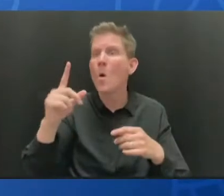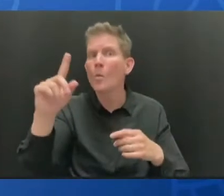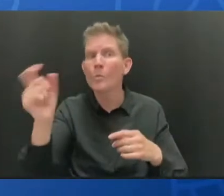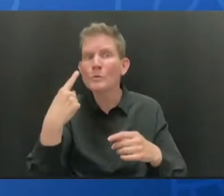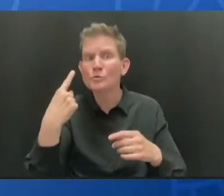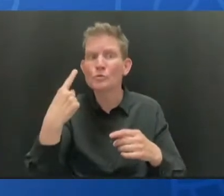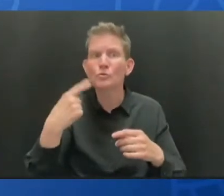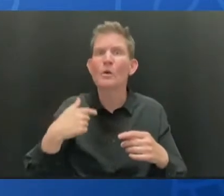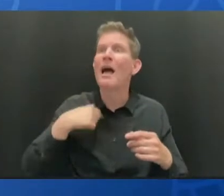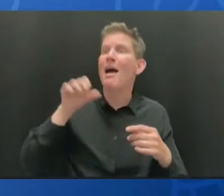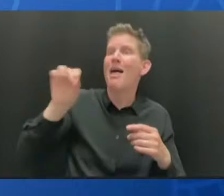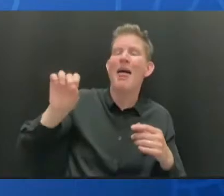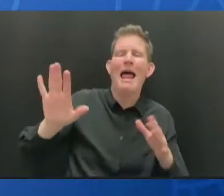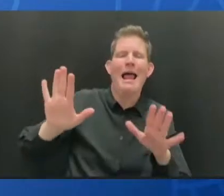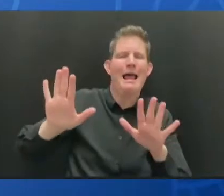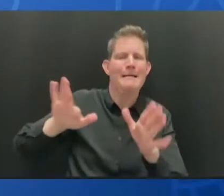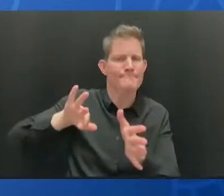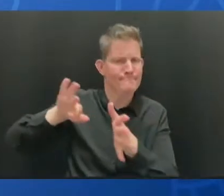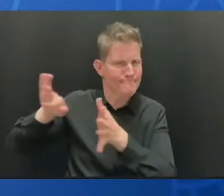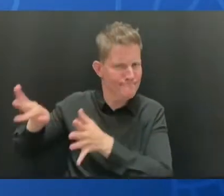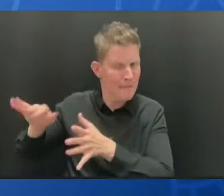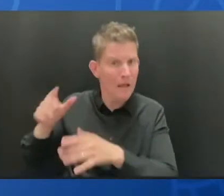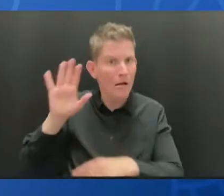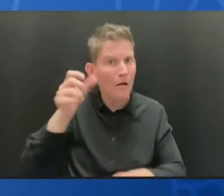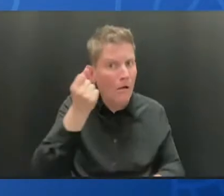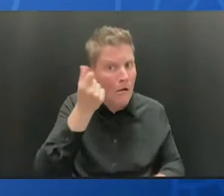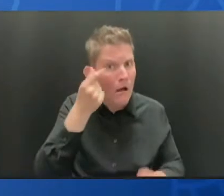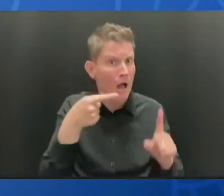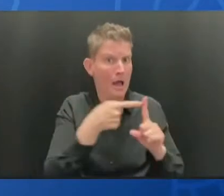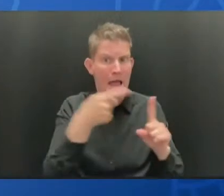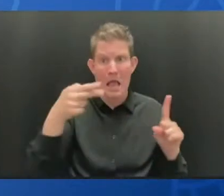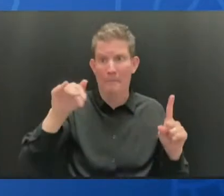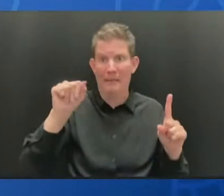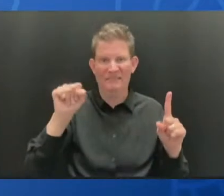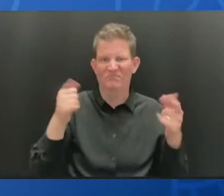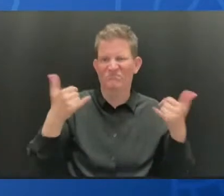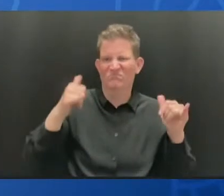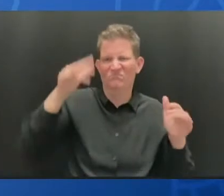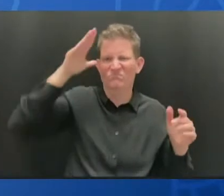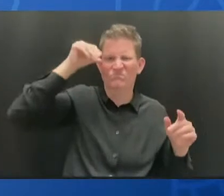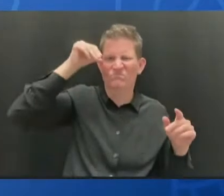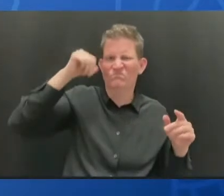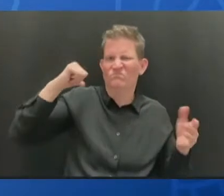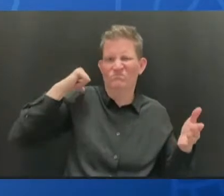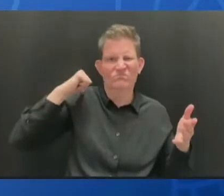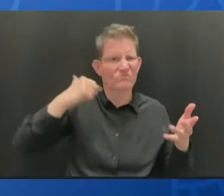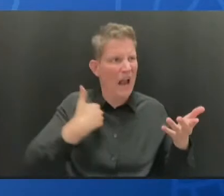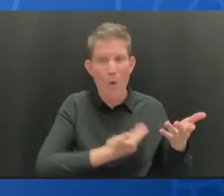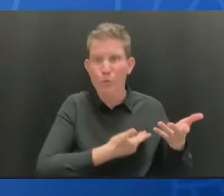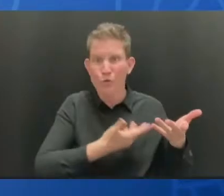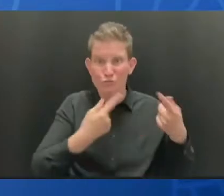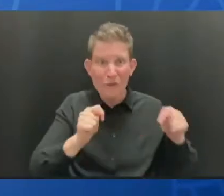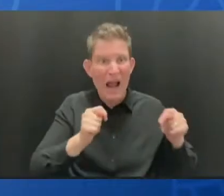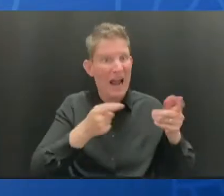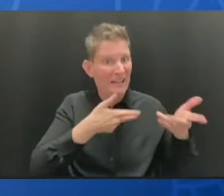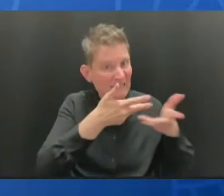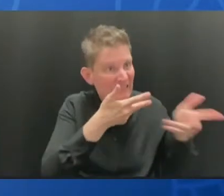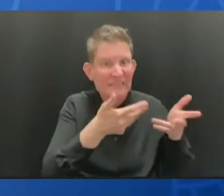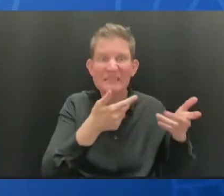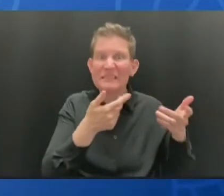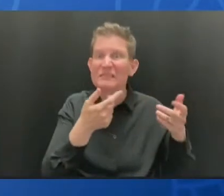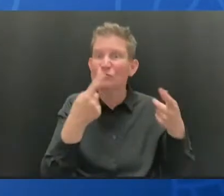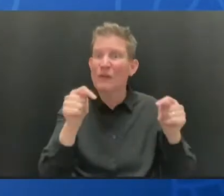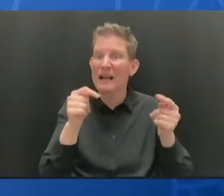been opposed to this dynamic. They have attempted to stop the aid movement through Gaza to these distribution centers. They